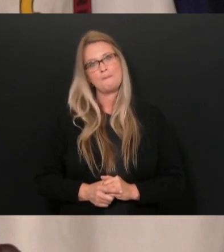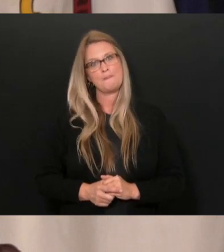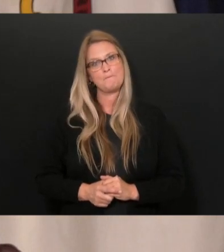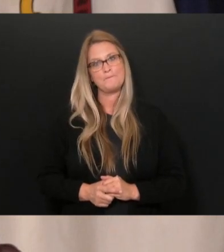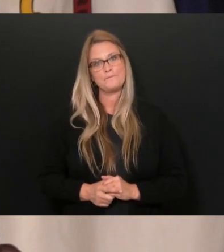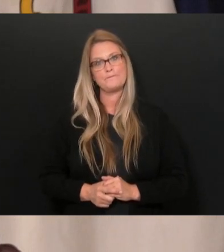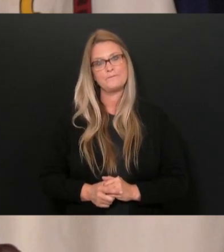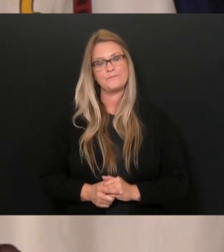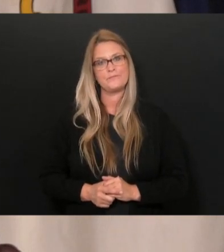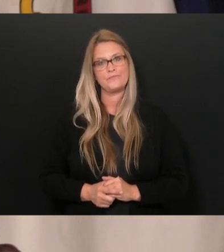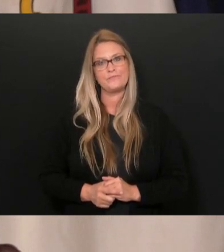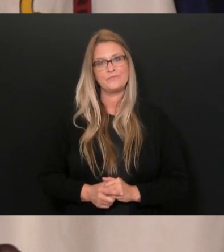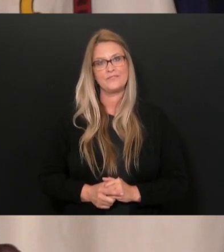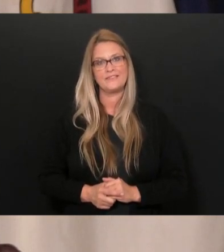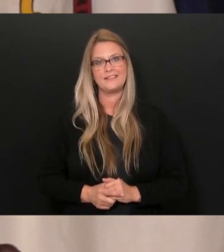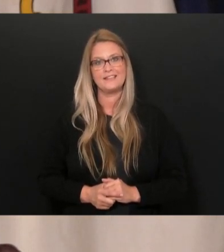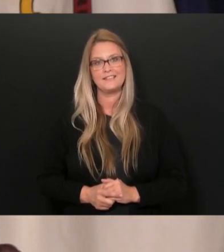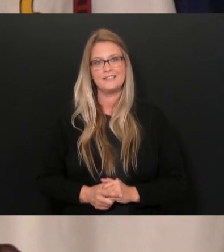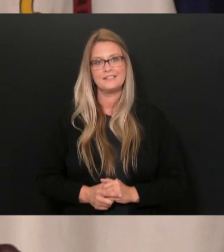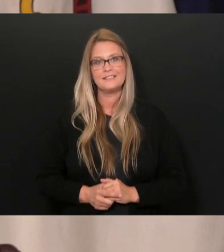I